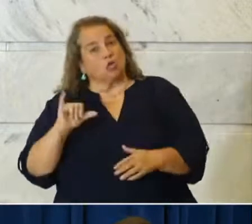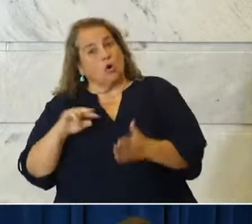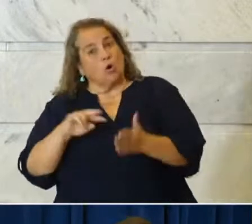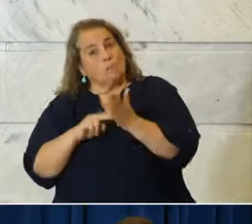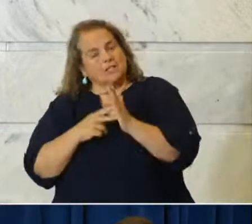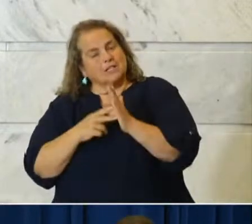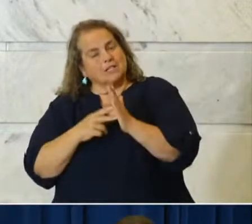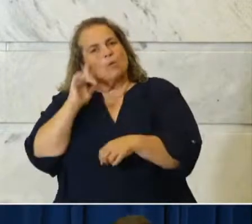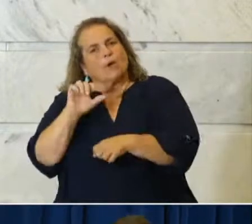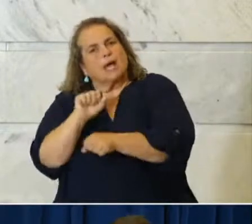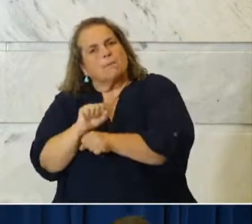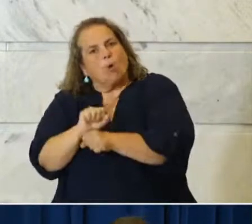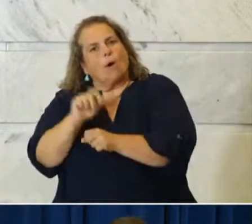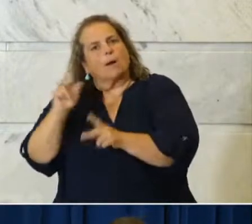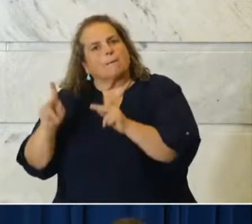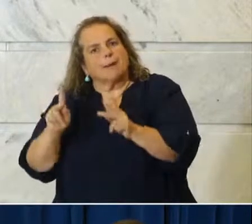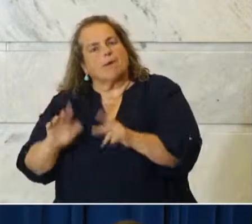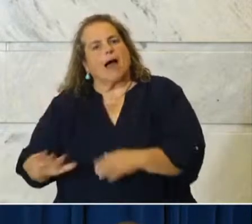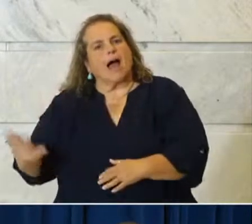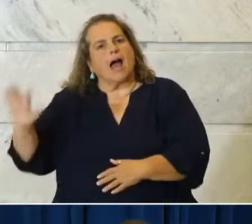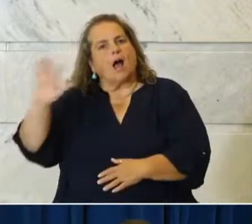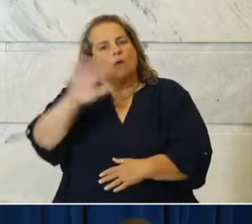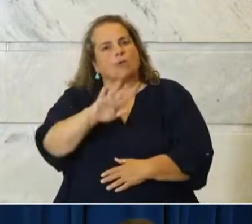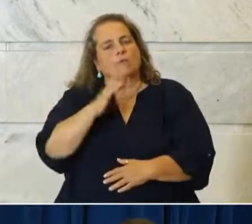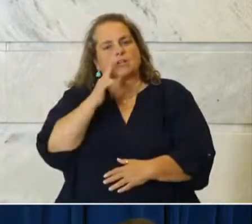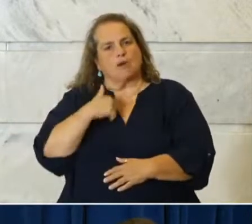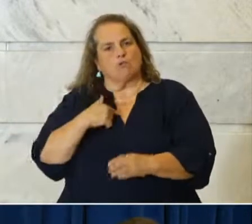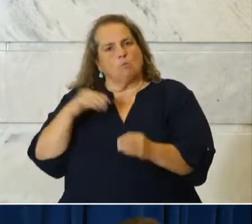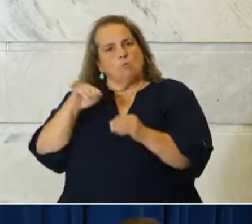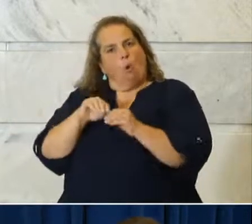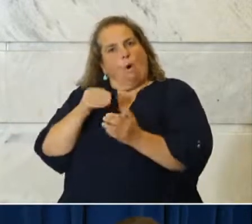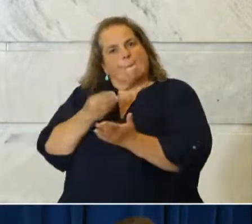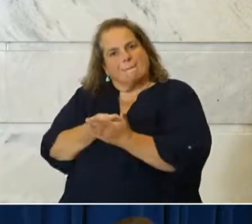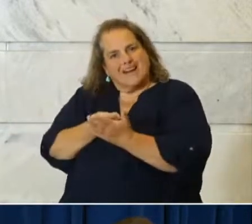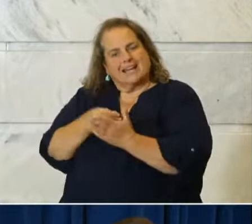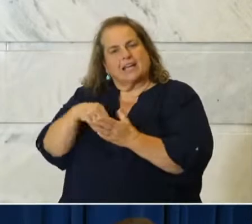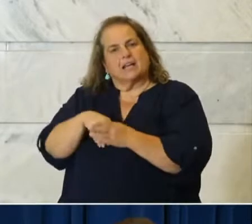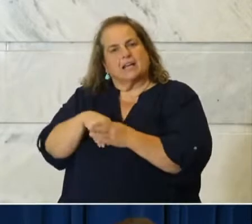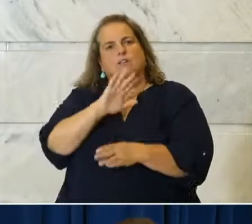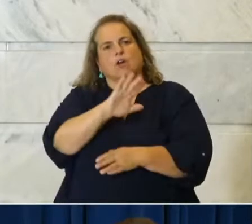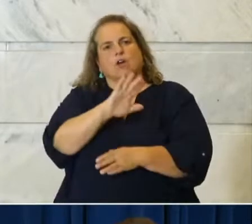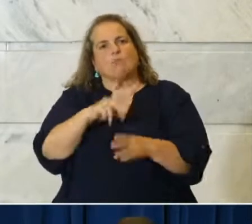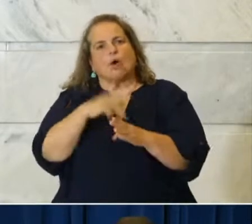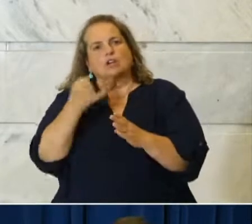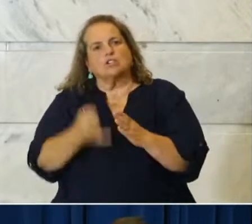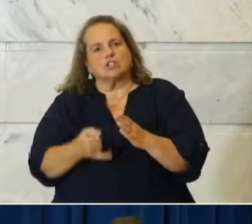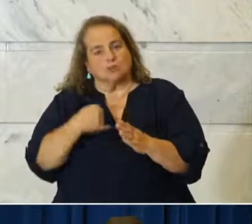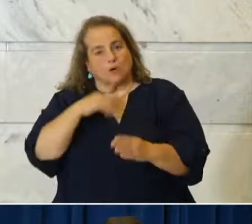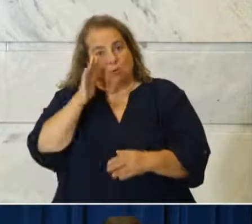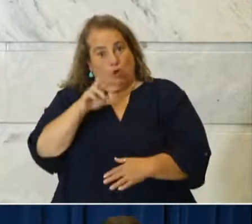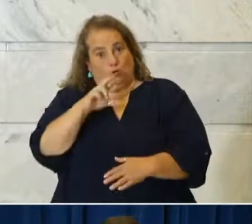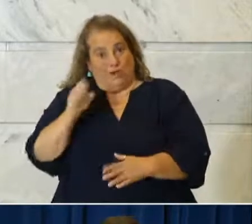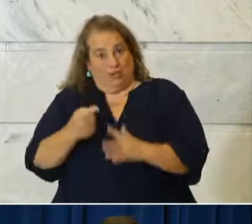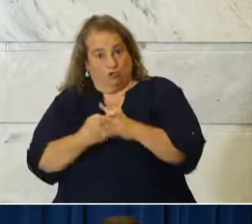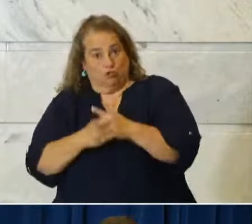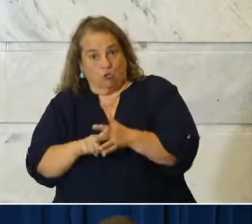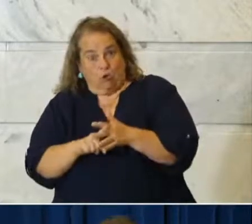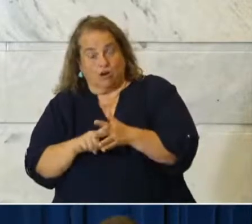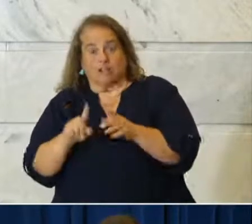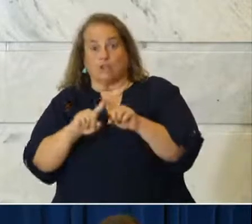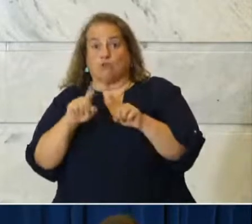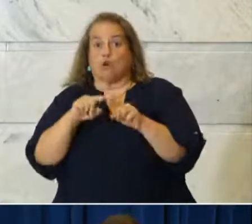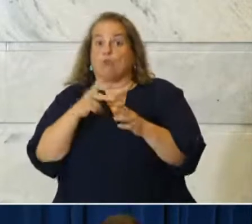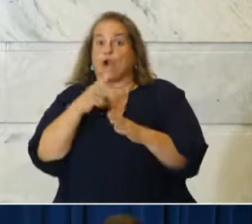we have more dollars than expected flowing into our projects. We're going to be able to restart paving projects that have been backlogged where